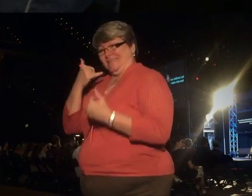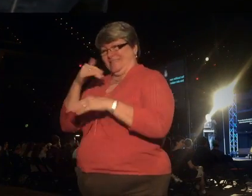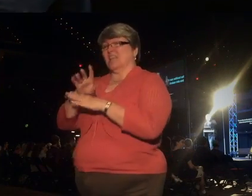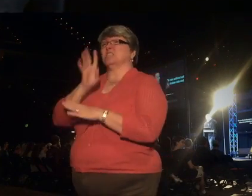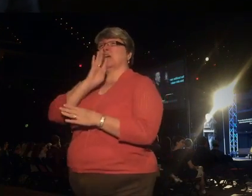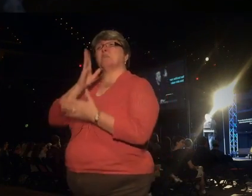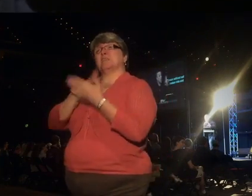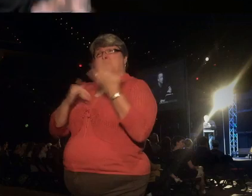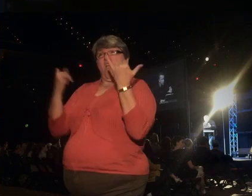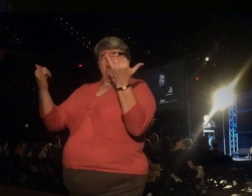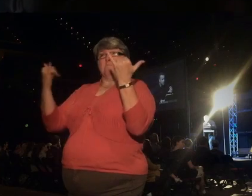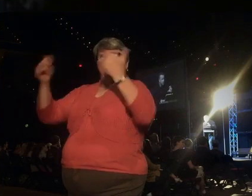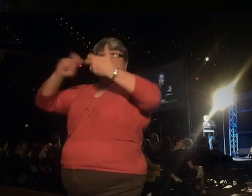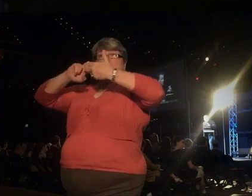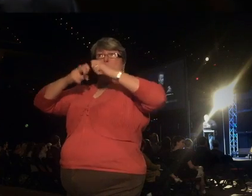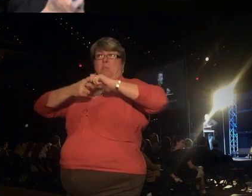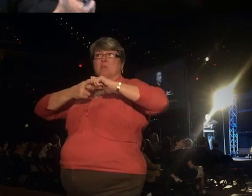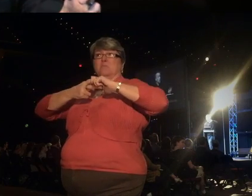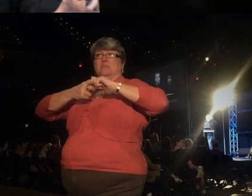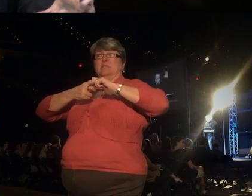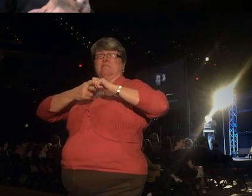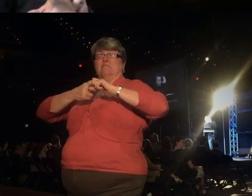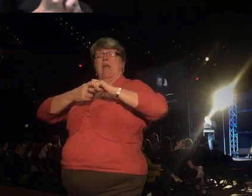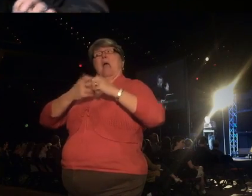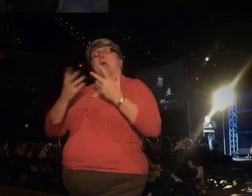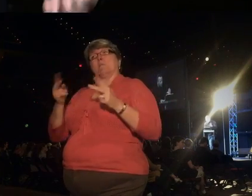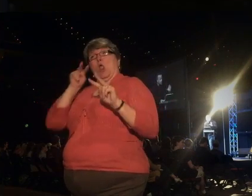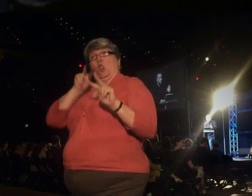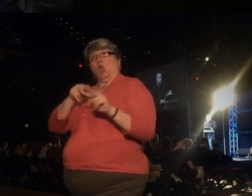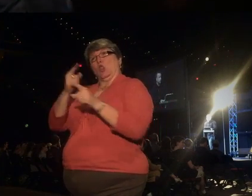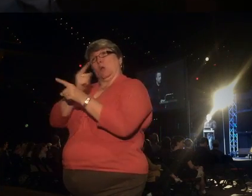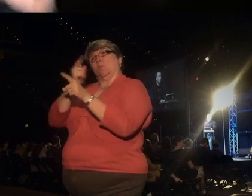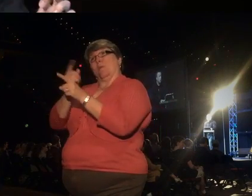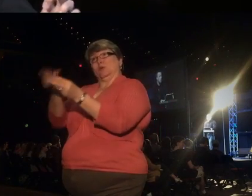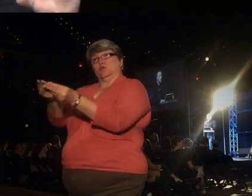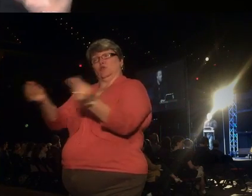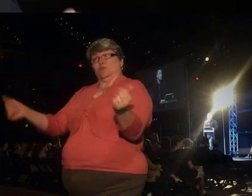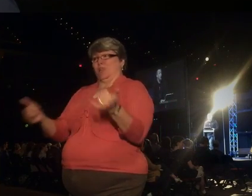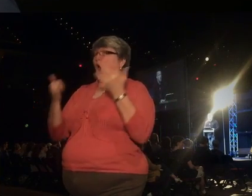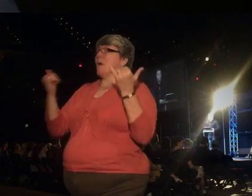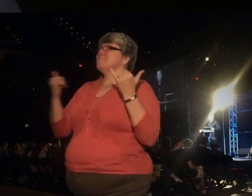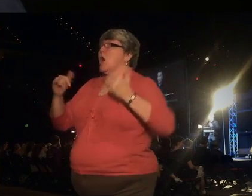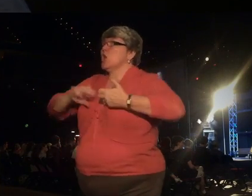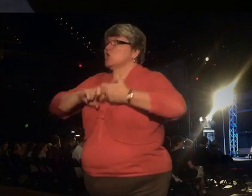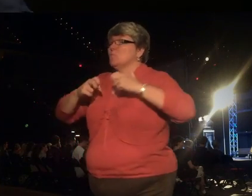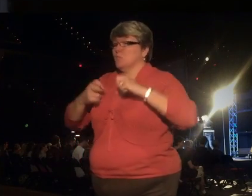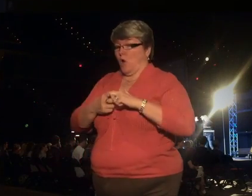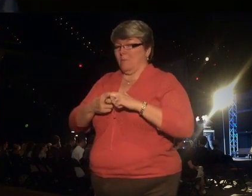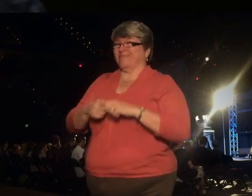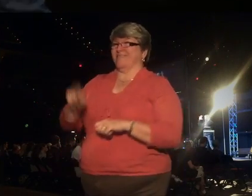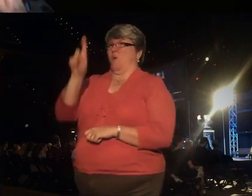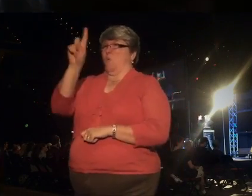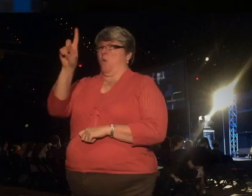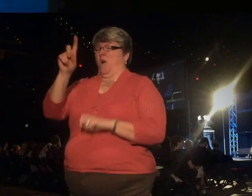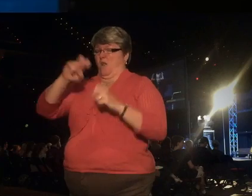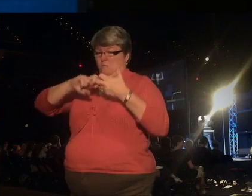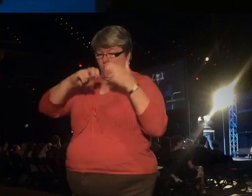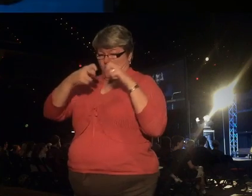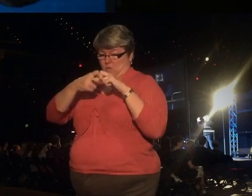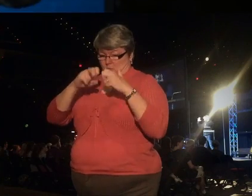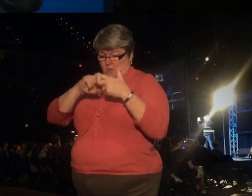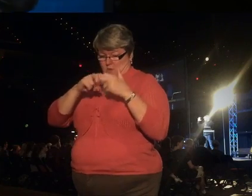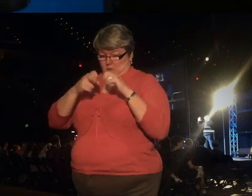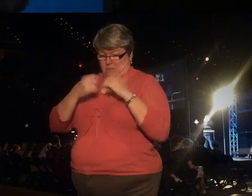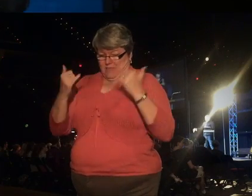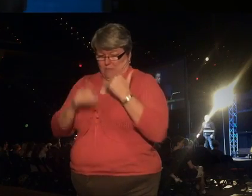is talk about some of our modern problems and look at the proper solution. And our modern problem, if I could give us one of our